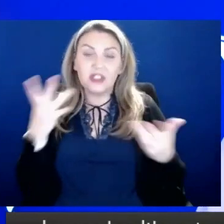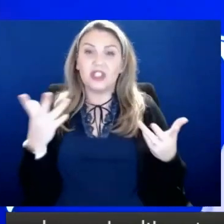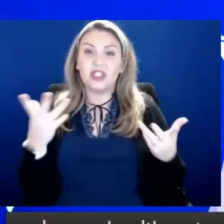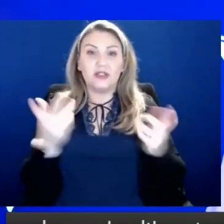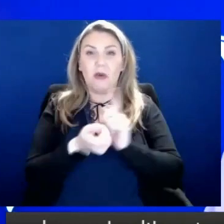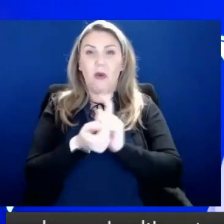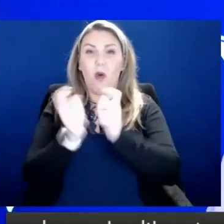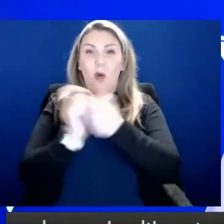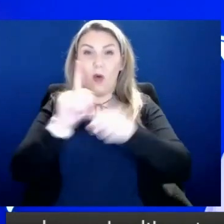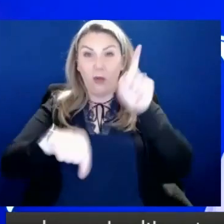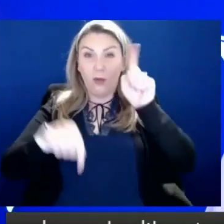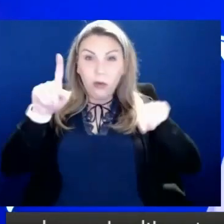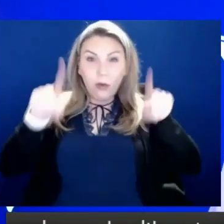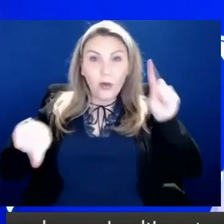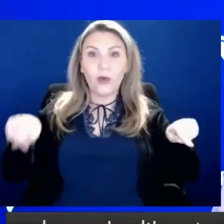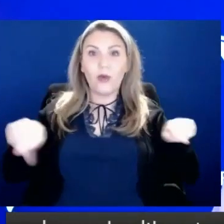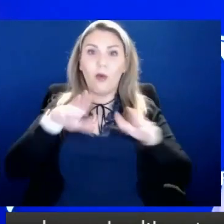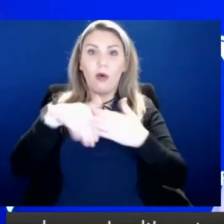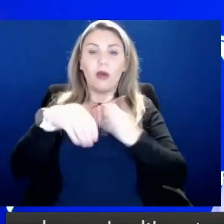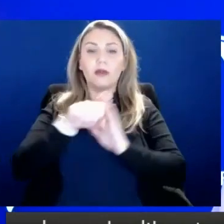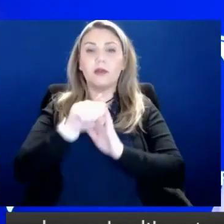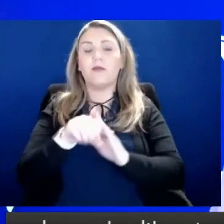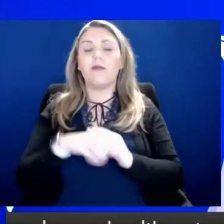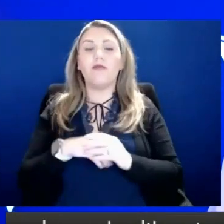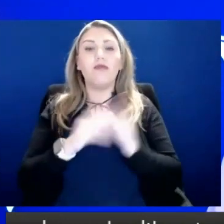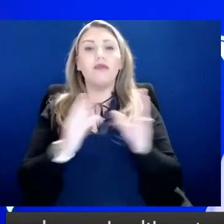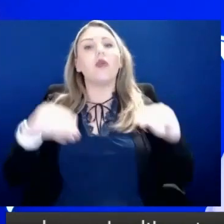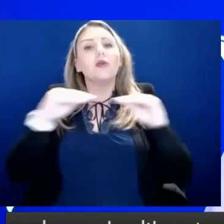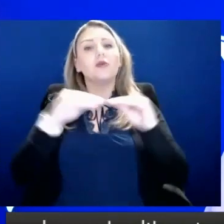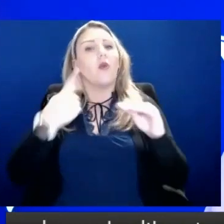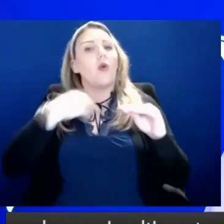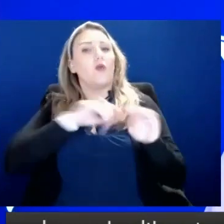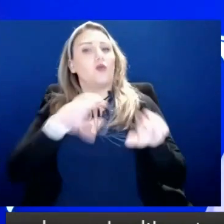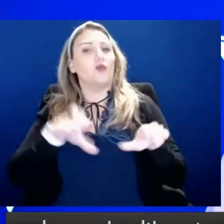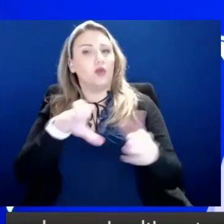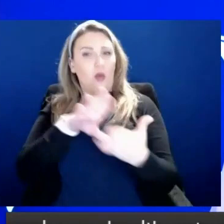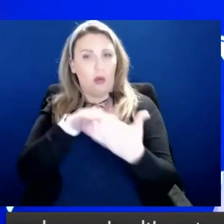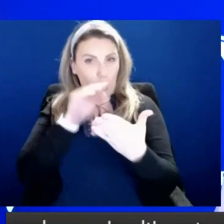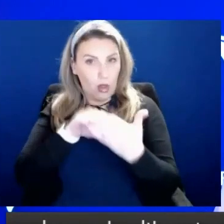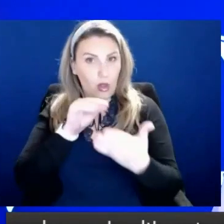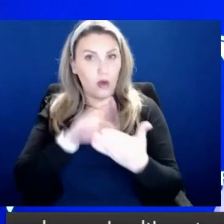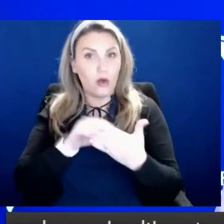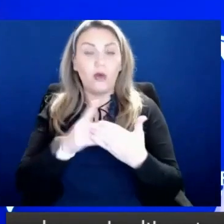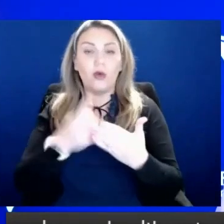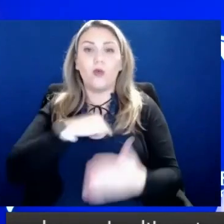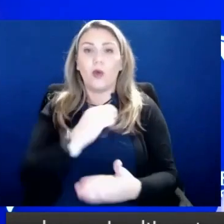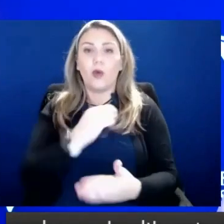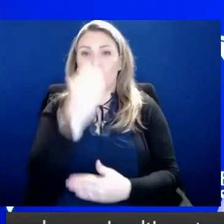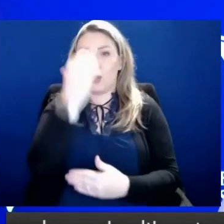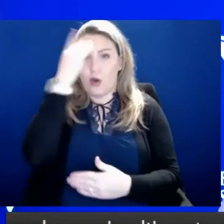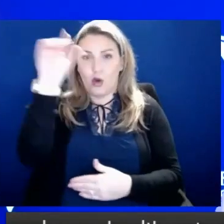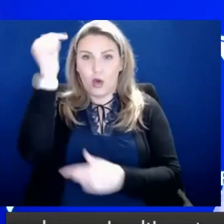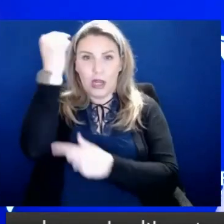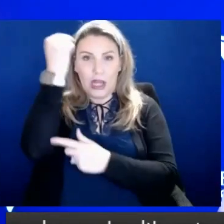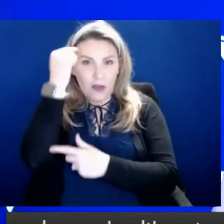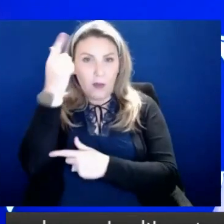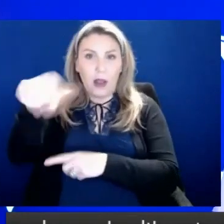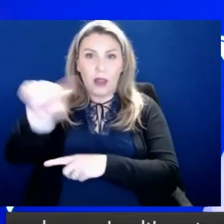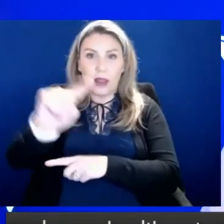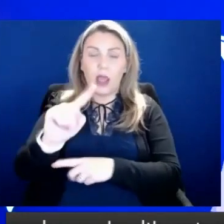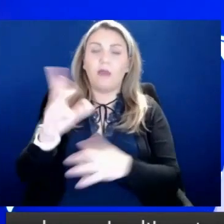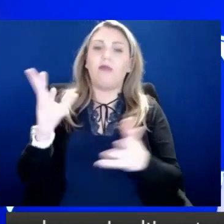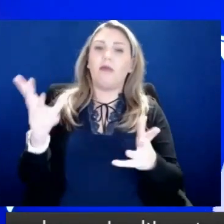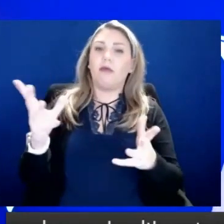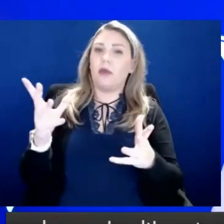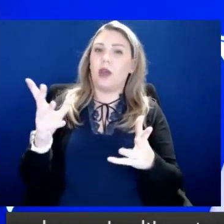there. We are doing more to learn about it. We know that the government has put forth a large initiative